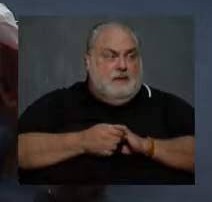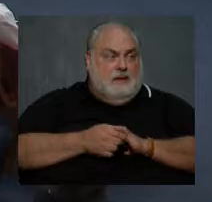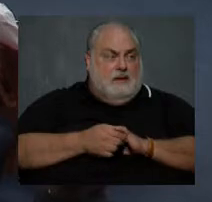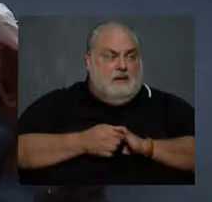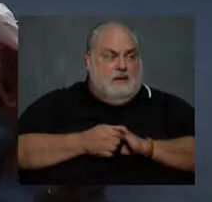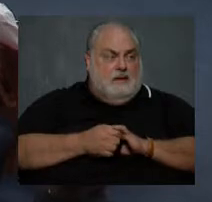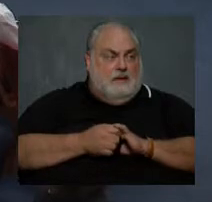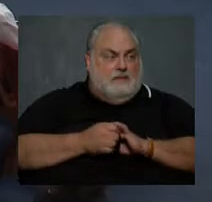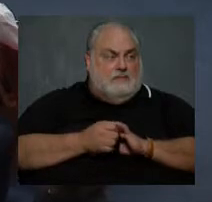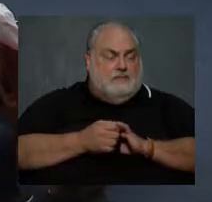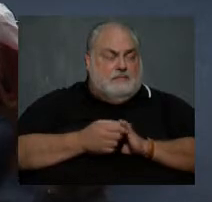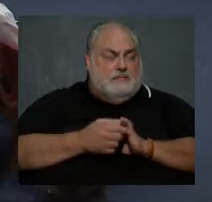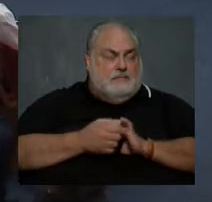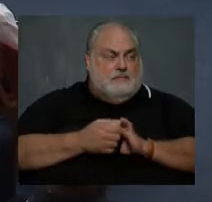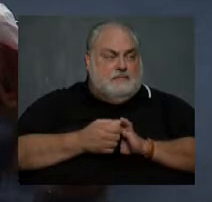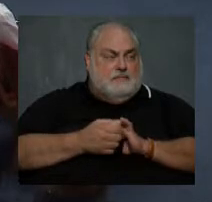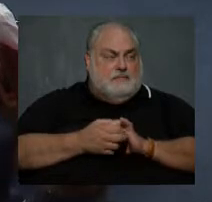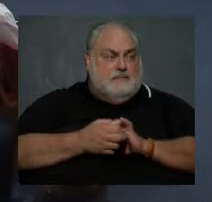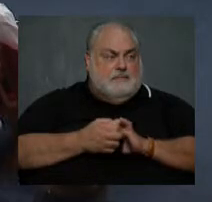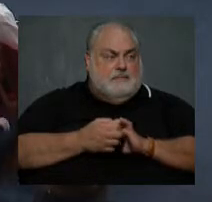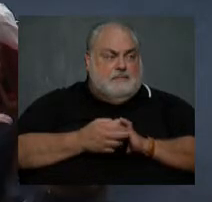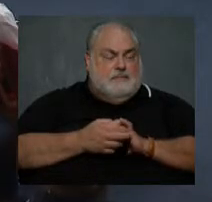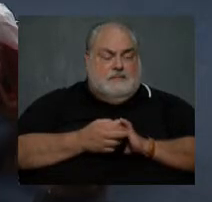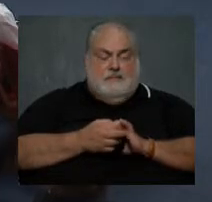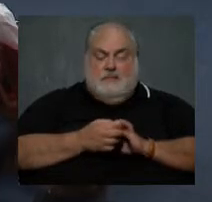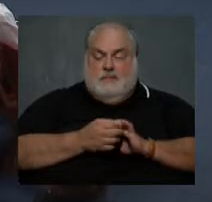we'll get started in just a second.